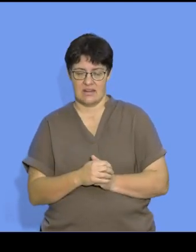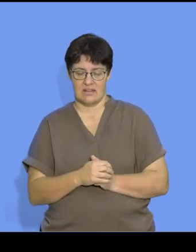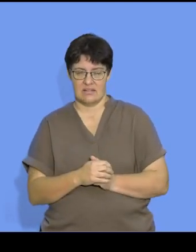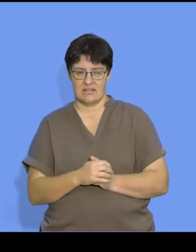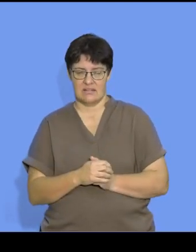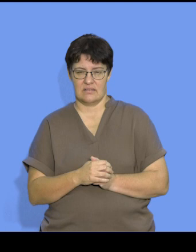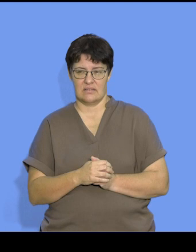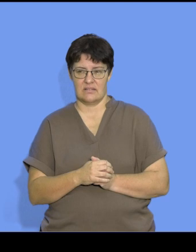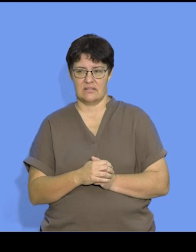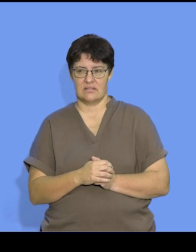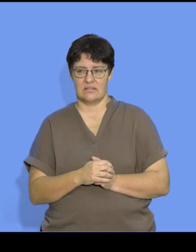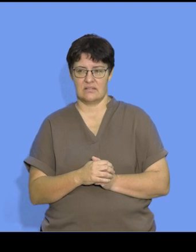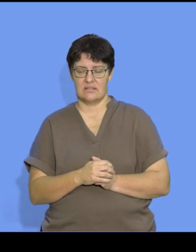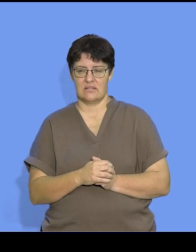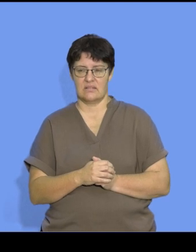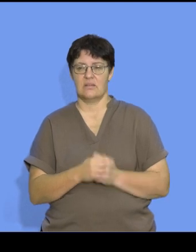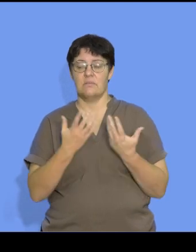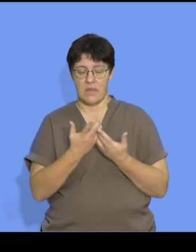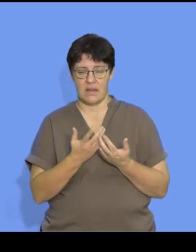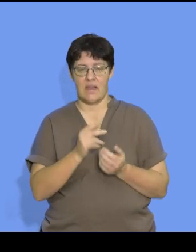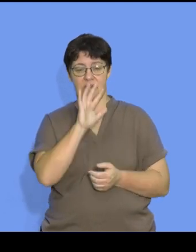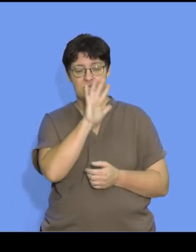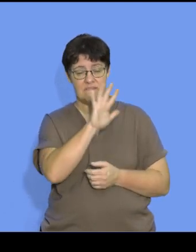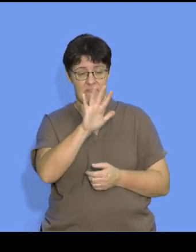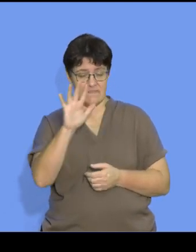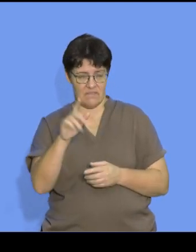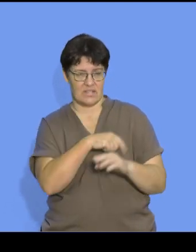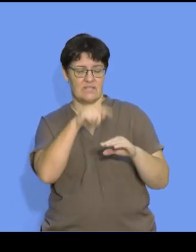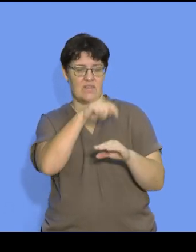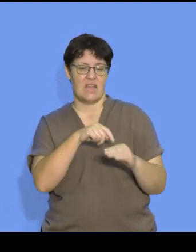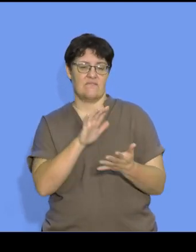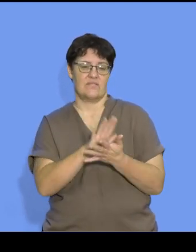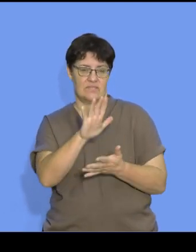Then what I'm going to do is divide by 15.